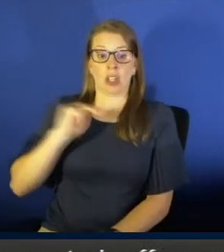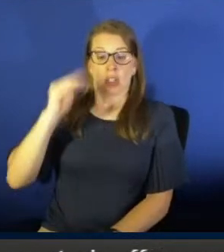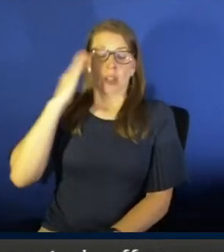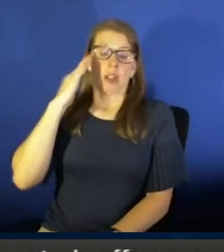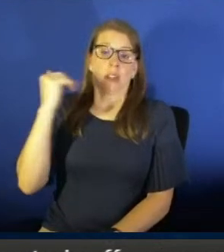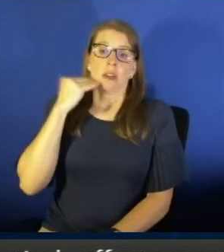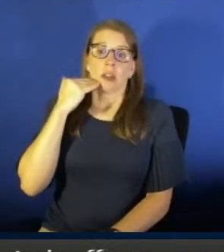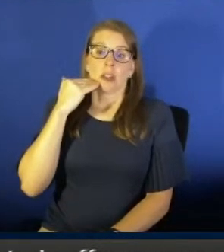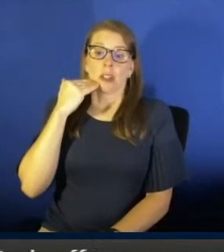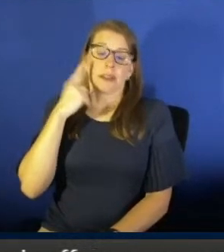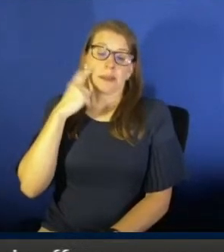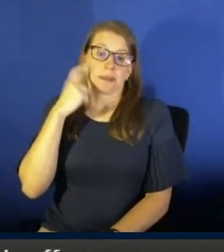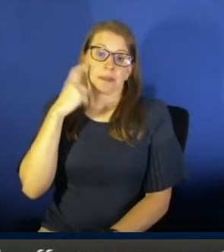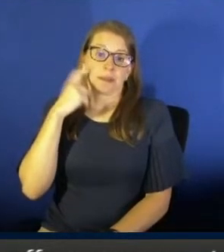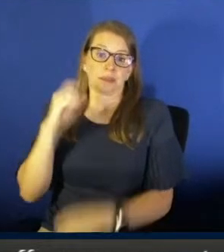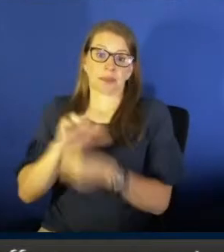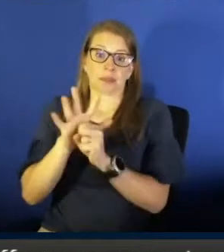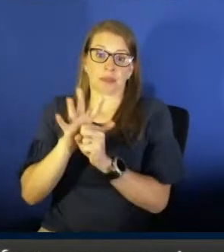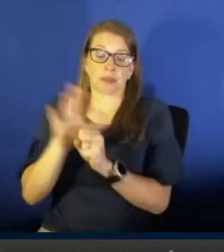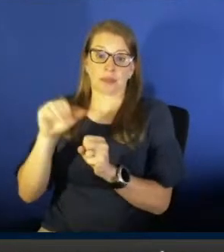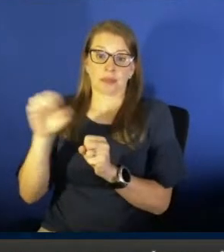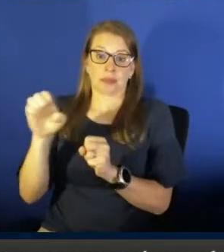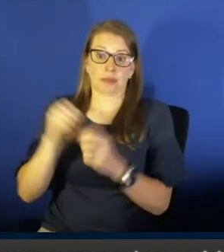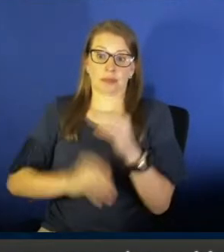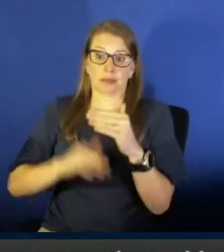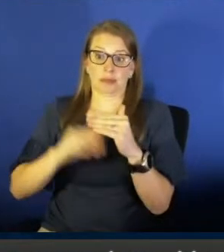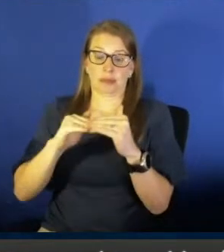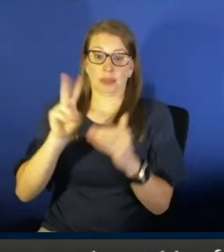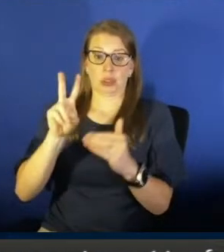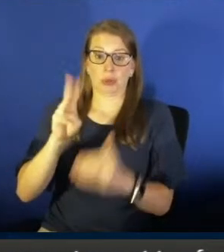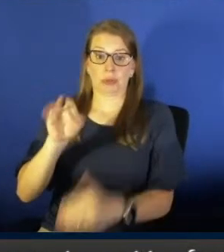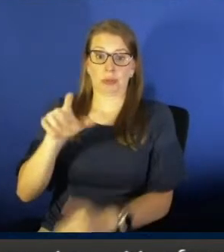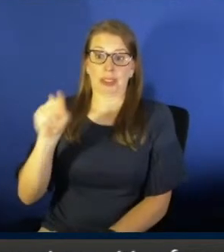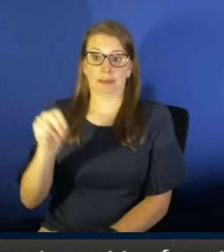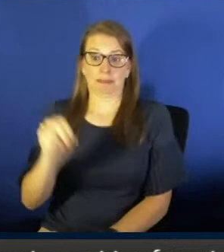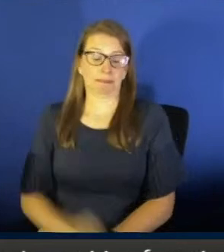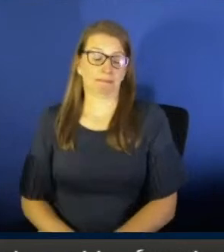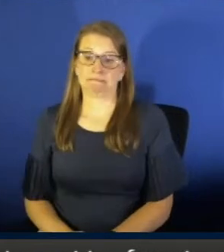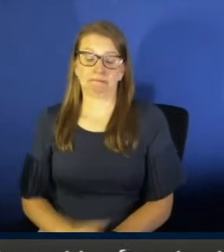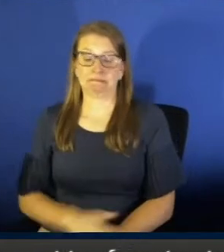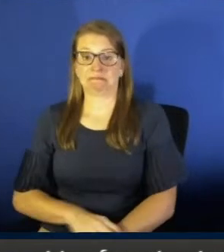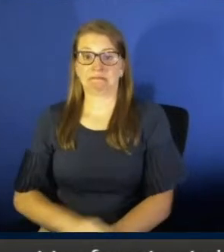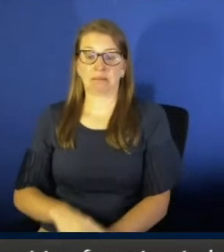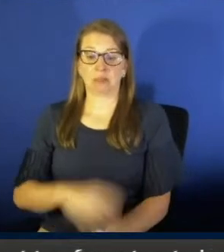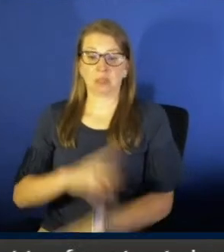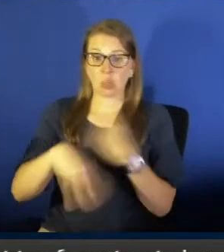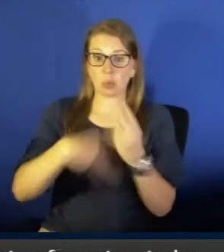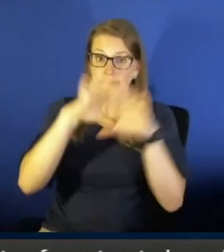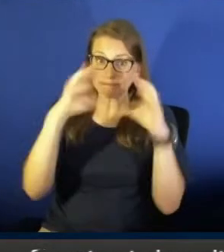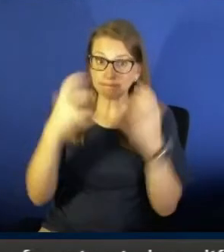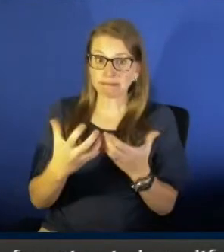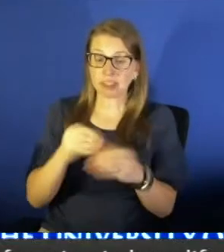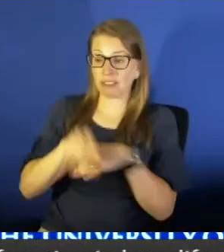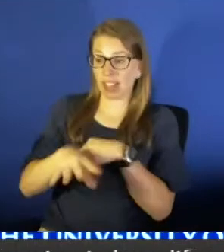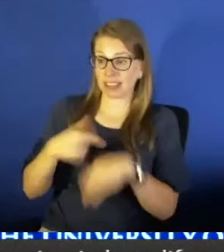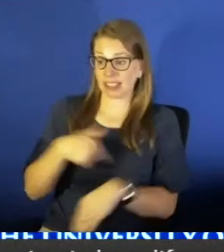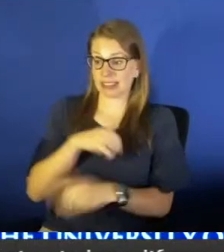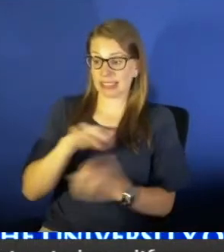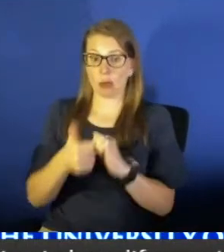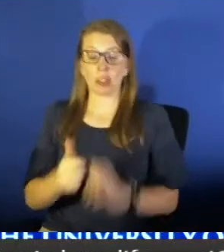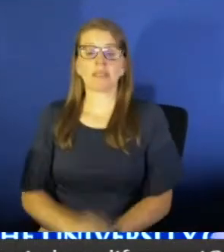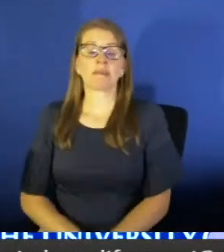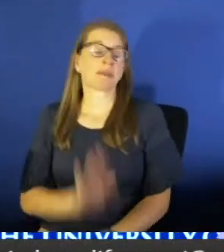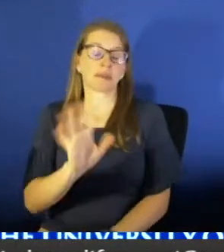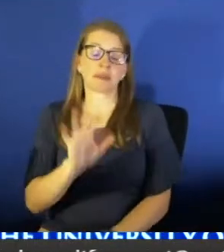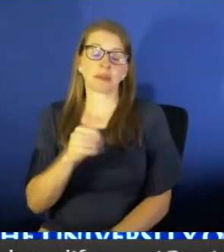cases approaching 2 million. What does that say worldwide, and certainly how might that affect us? Yeah, number one, I think we